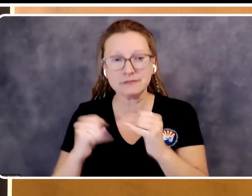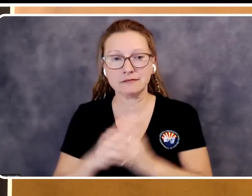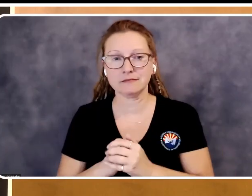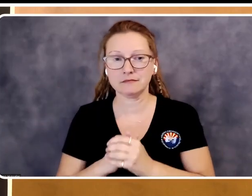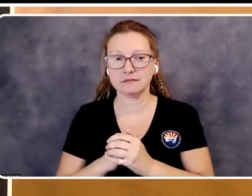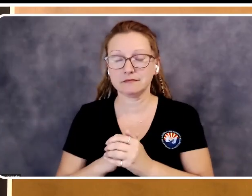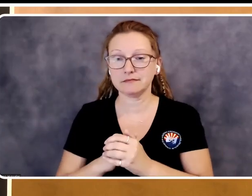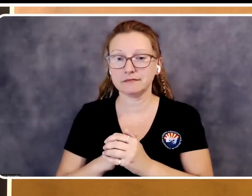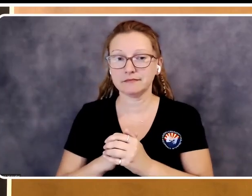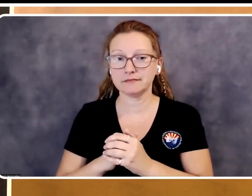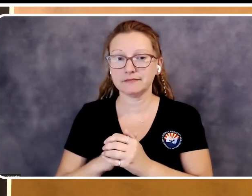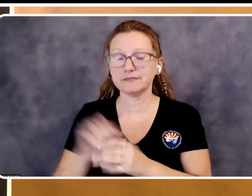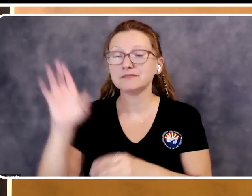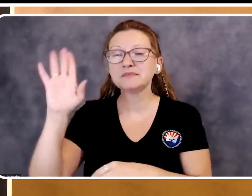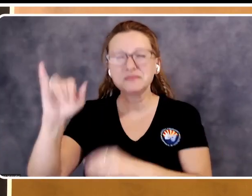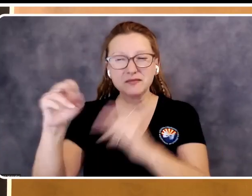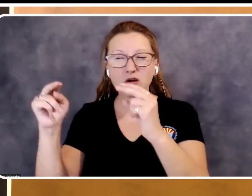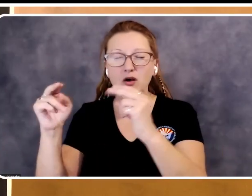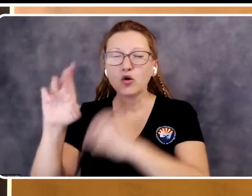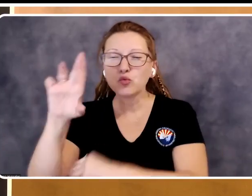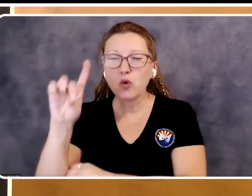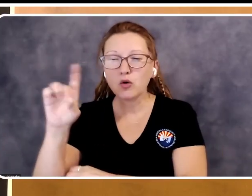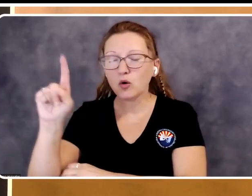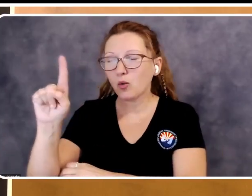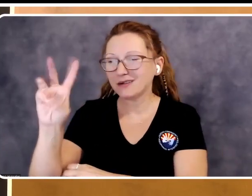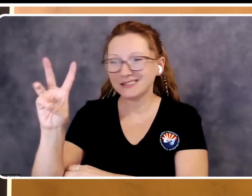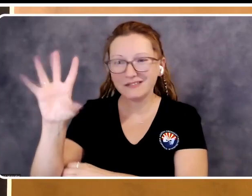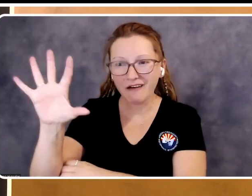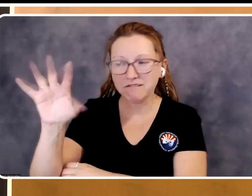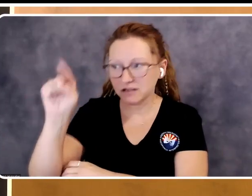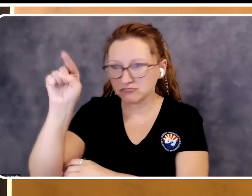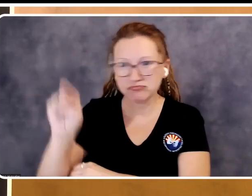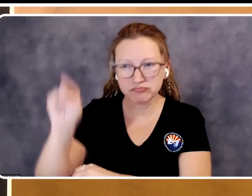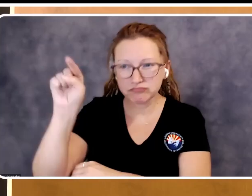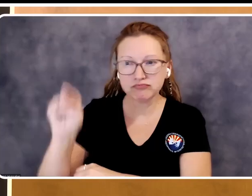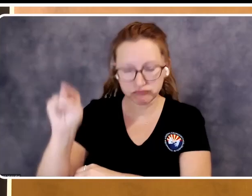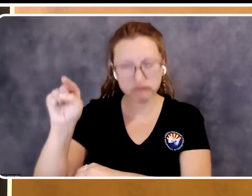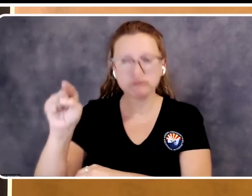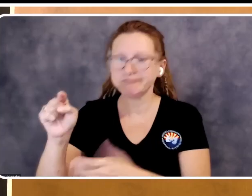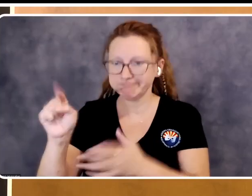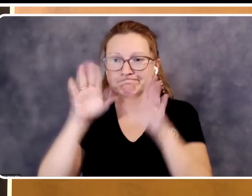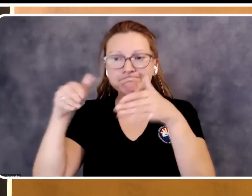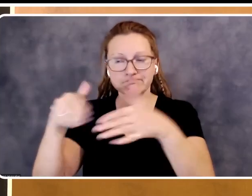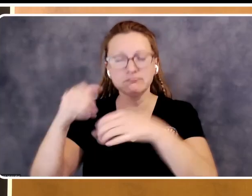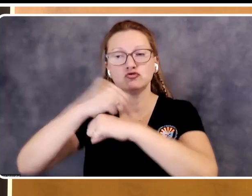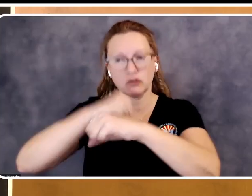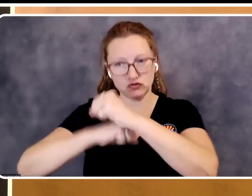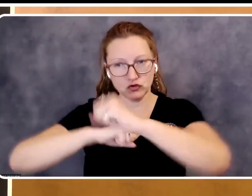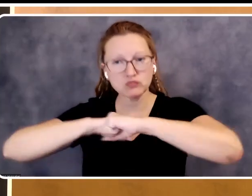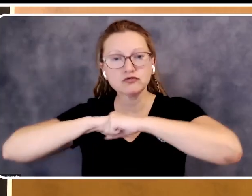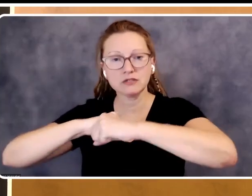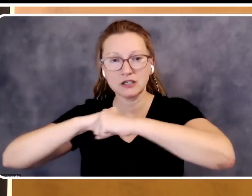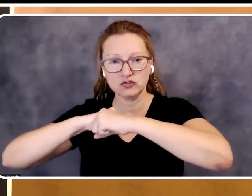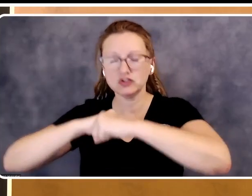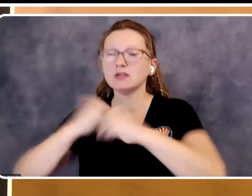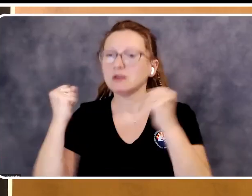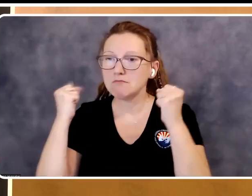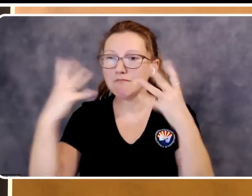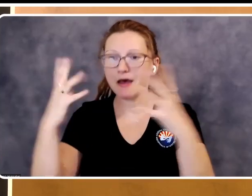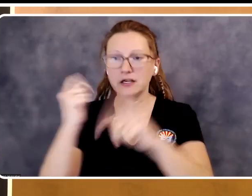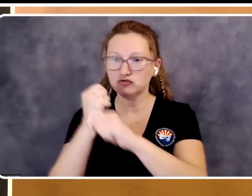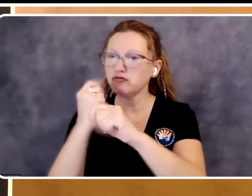Over here on the 165 corridor on the north end where it comes out of the main fire, structure protection, a lot of engines is supporting